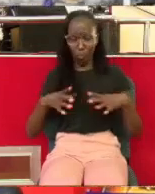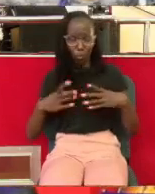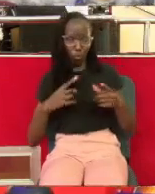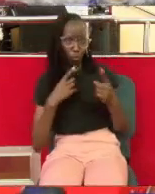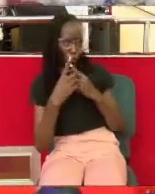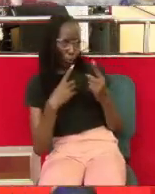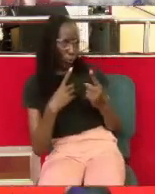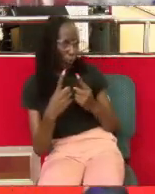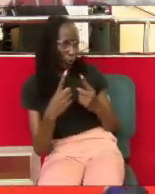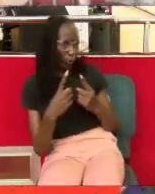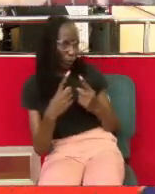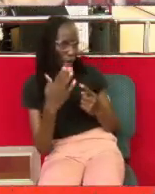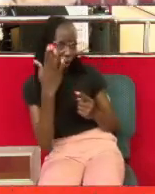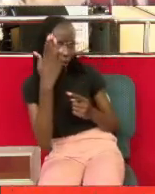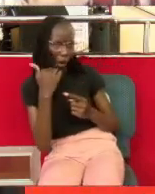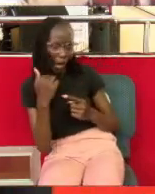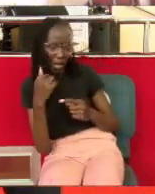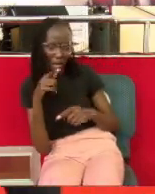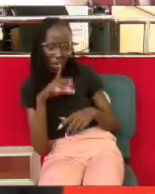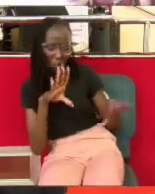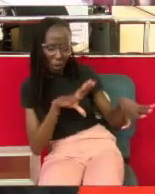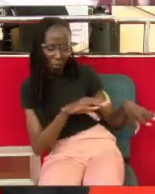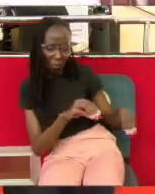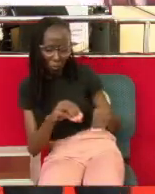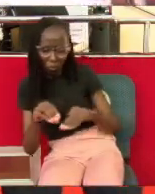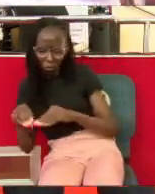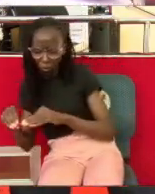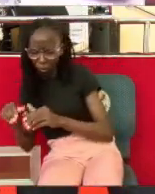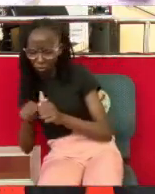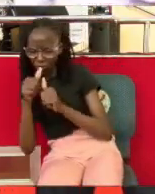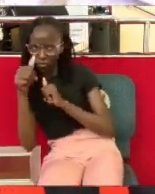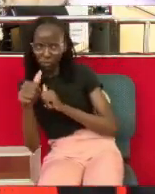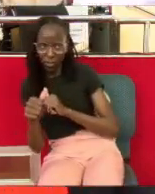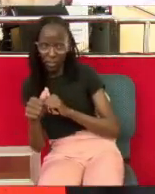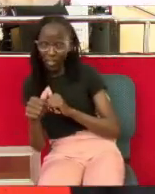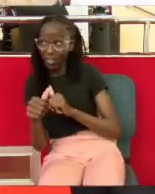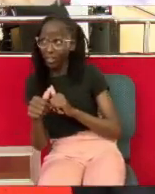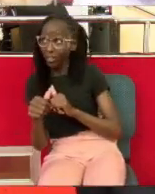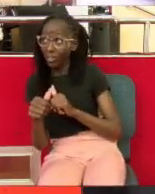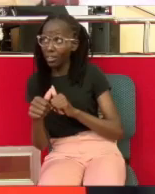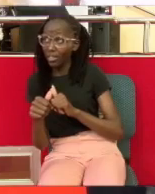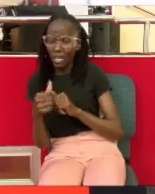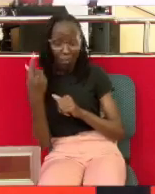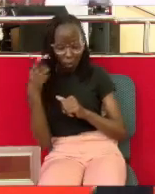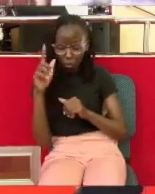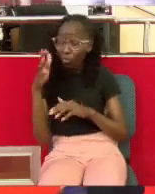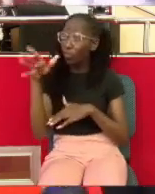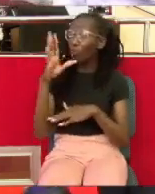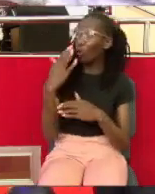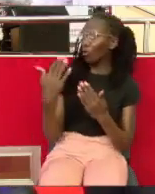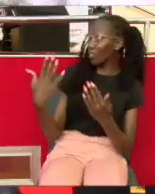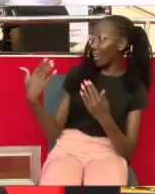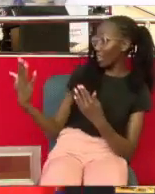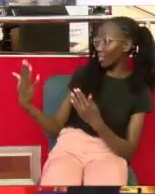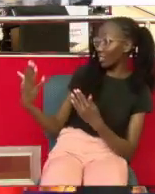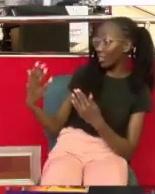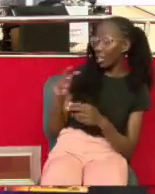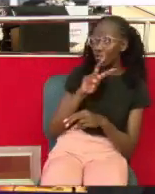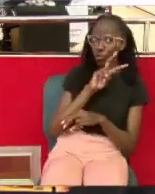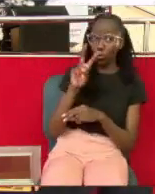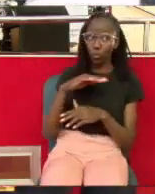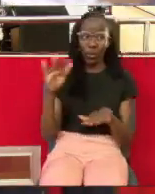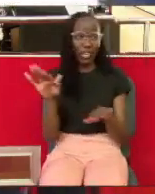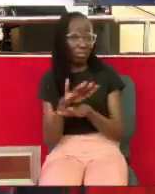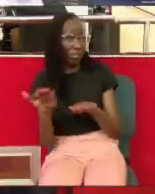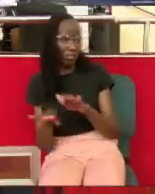ongee. Because you have come this far. Kwa sababu umekuja hapa. Has it not been the hand of God? Na umeona mkono wa Bwana. That you can look at everything. Ya kwamba unaweza angalia